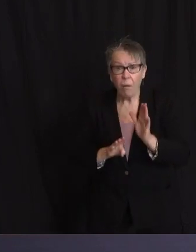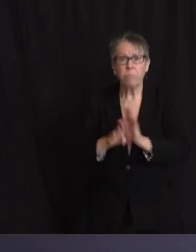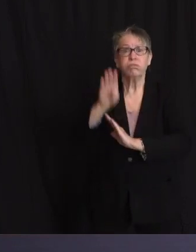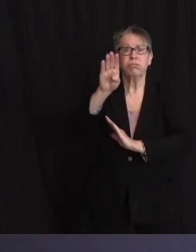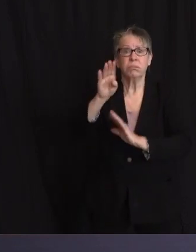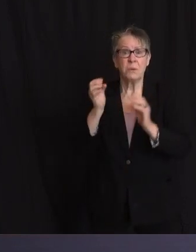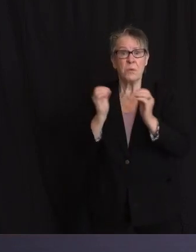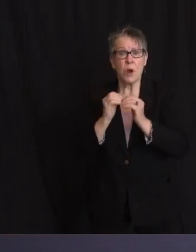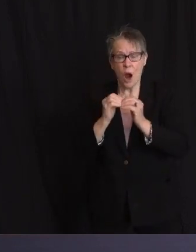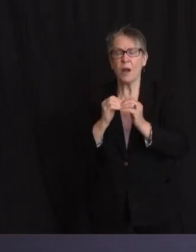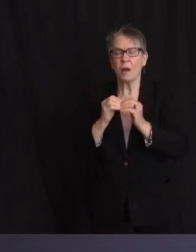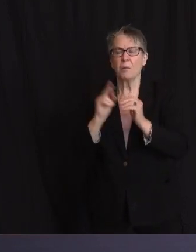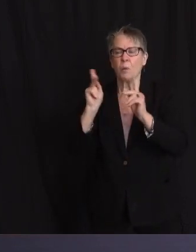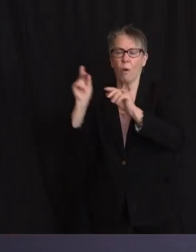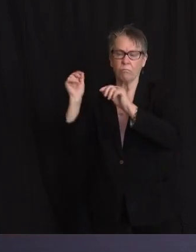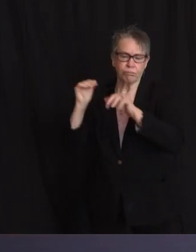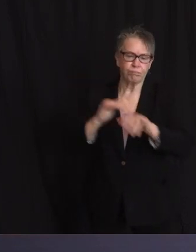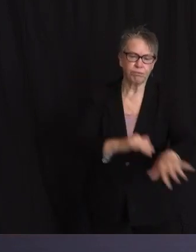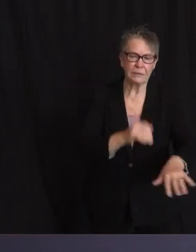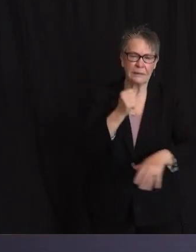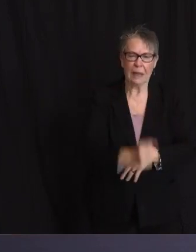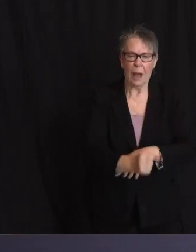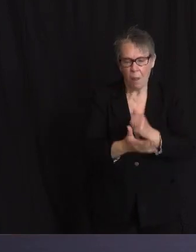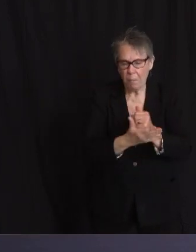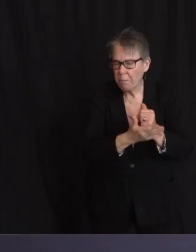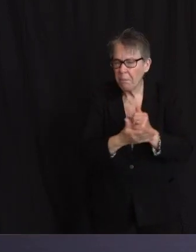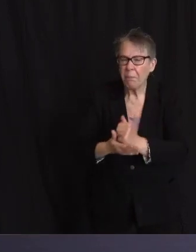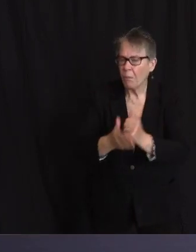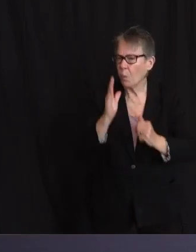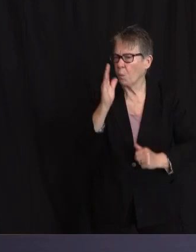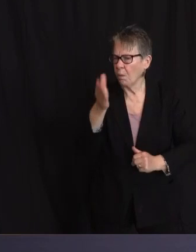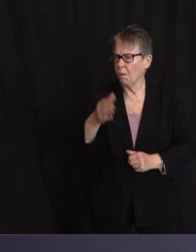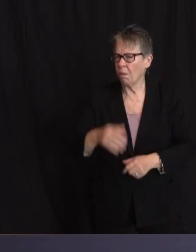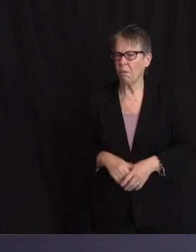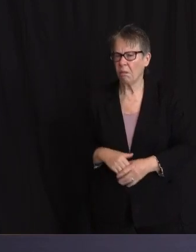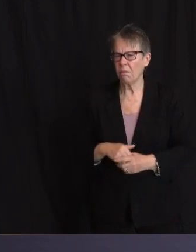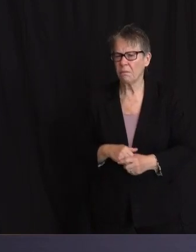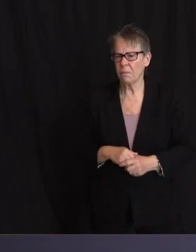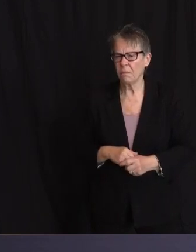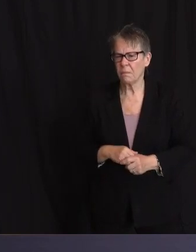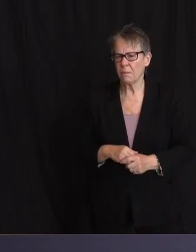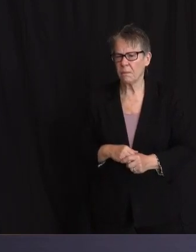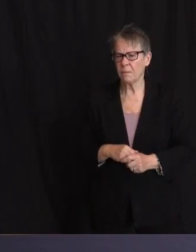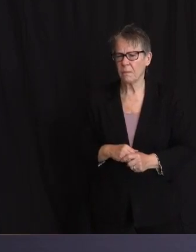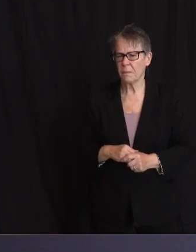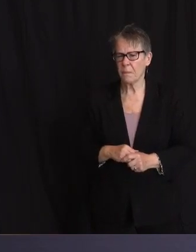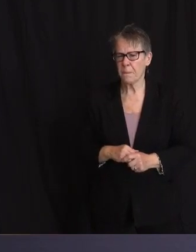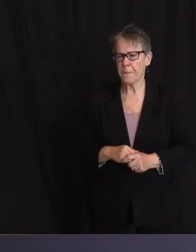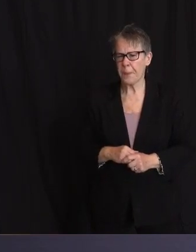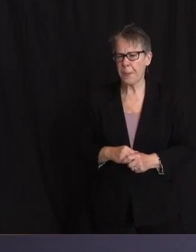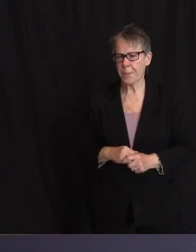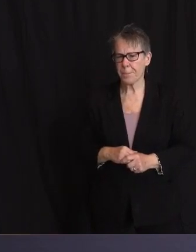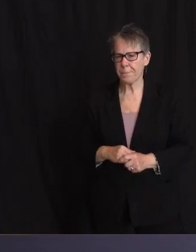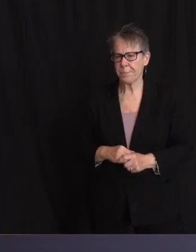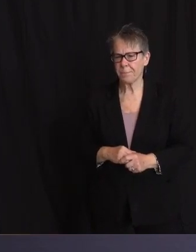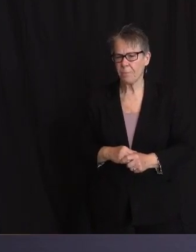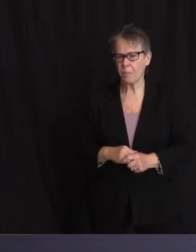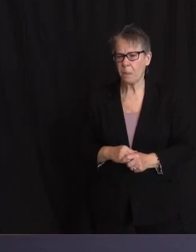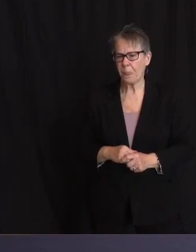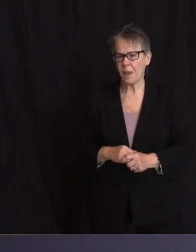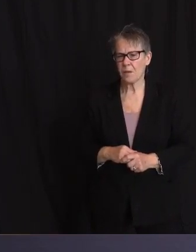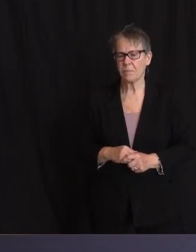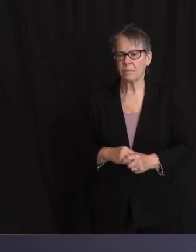City in the morning, I'm then going to tag on. I'm going to keep going south to look at some of the storm damage from last week,